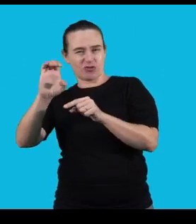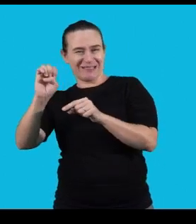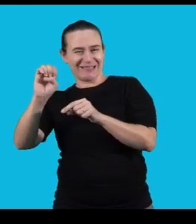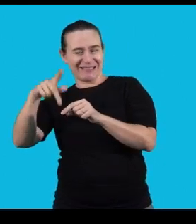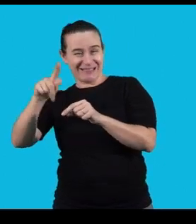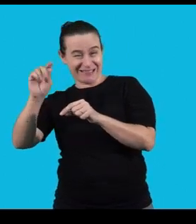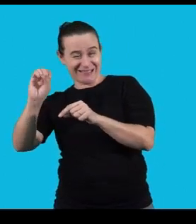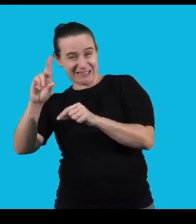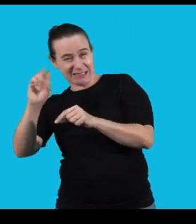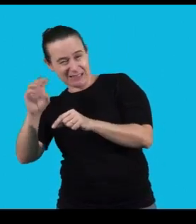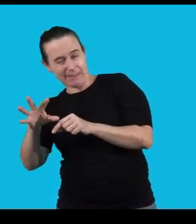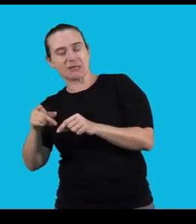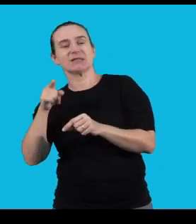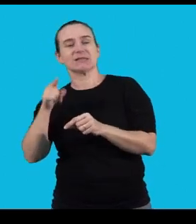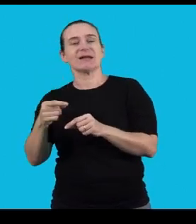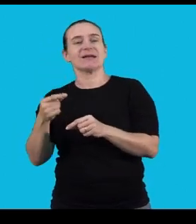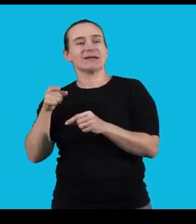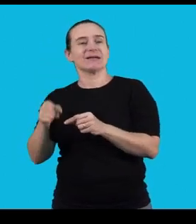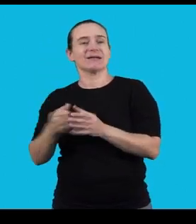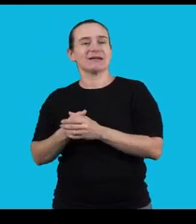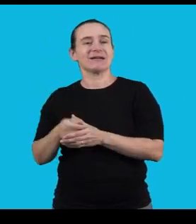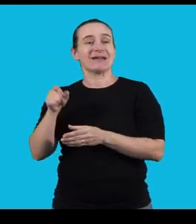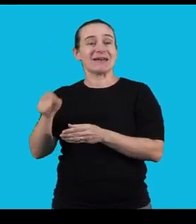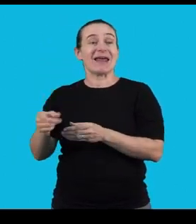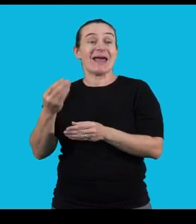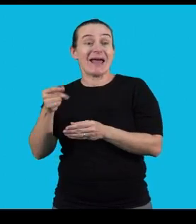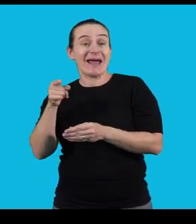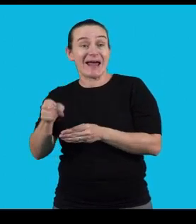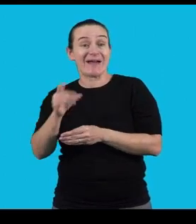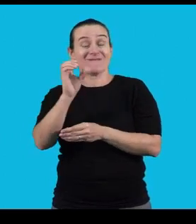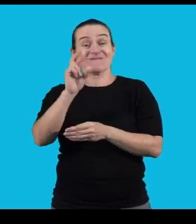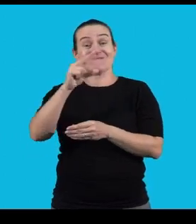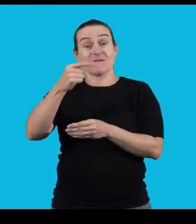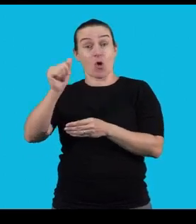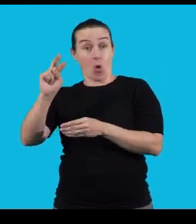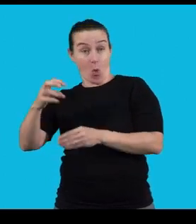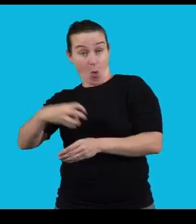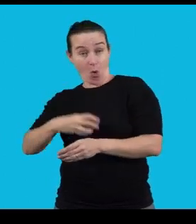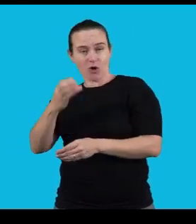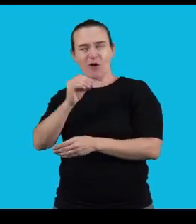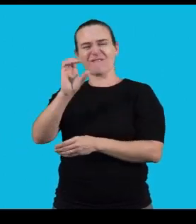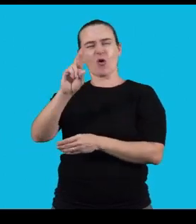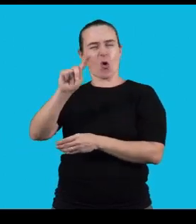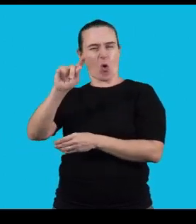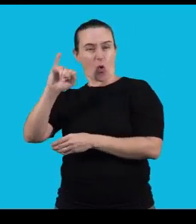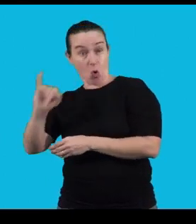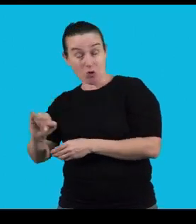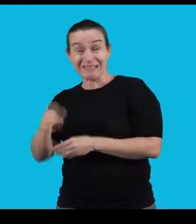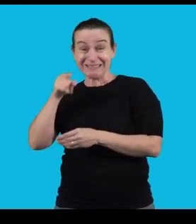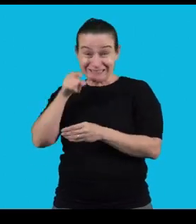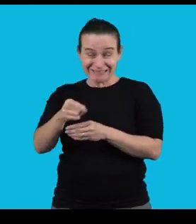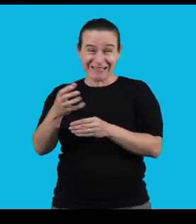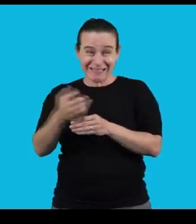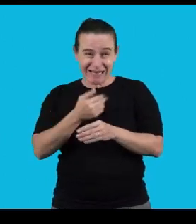these receptors are called the organ of Corti, and the organ of Corti will take the